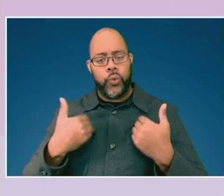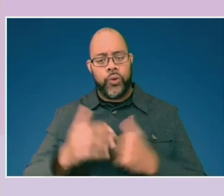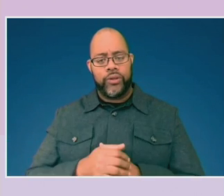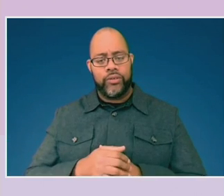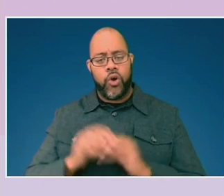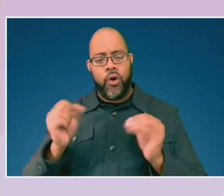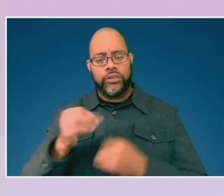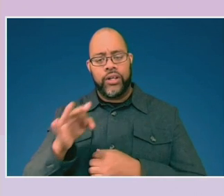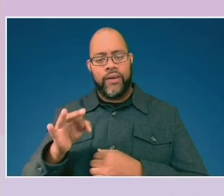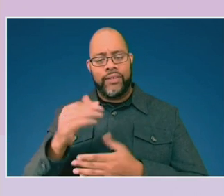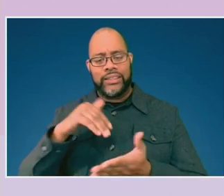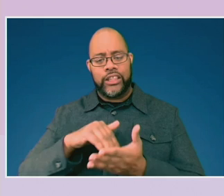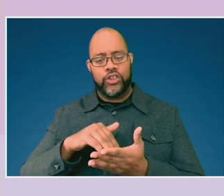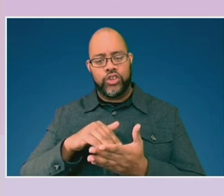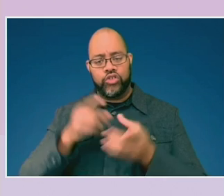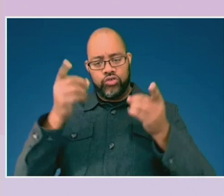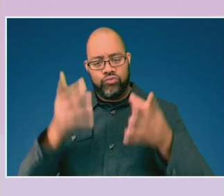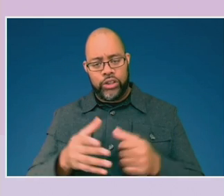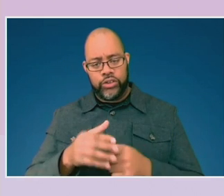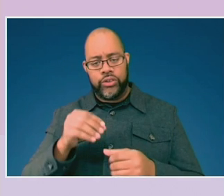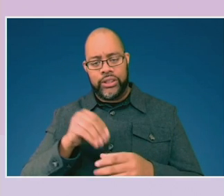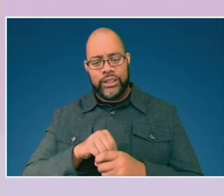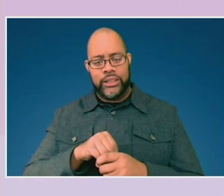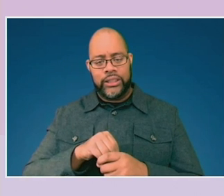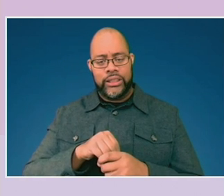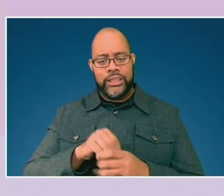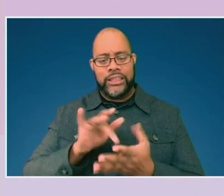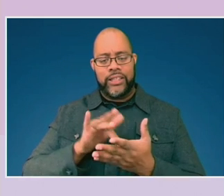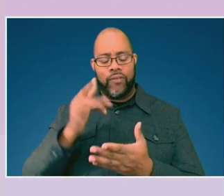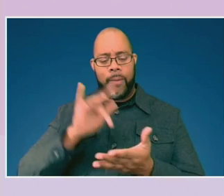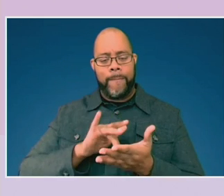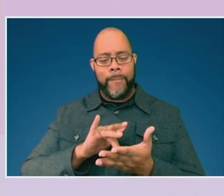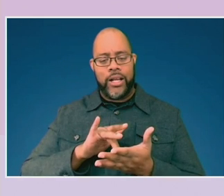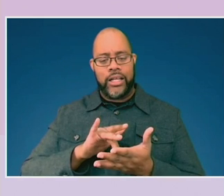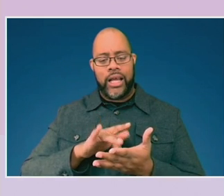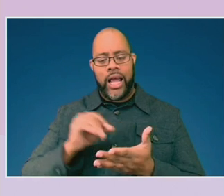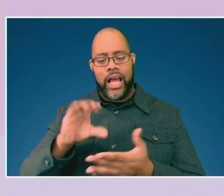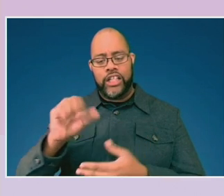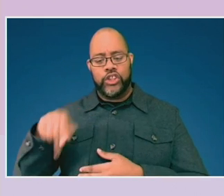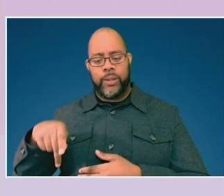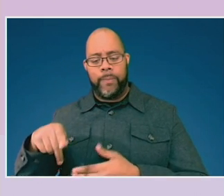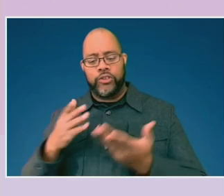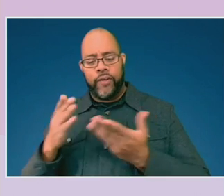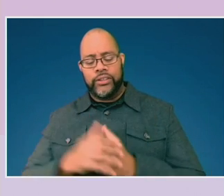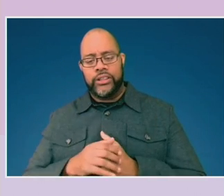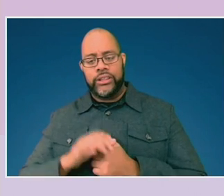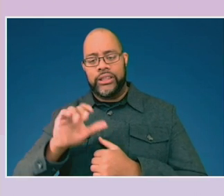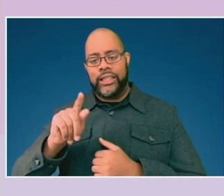of the Center Director at the Center for Medicaid and CHIP Services. Kate?